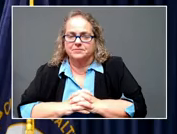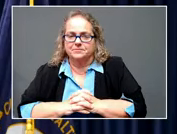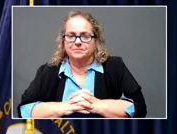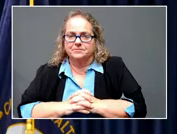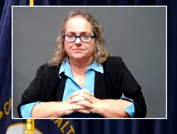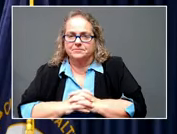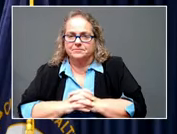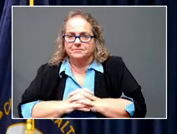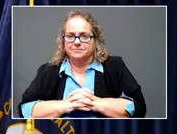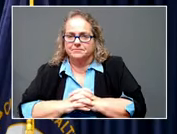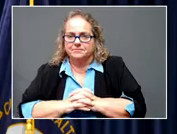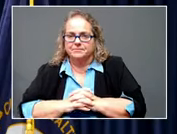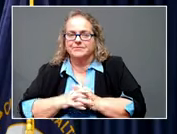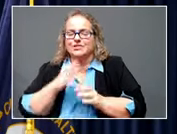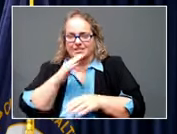Good afternoon.